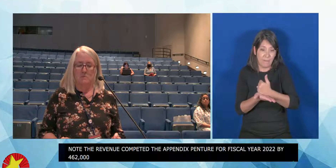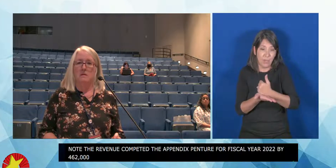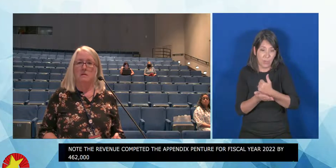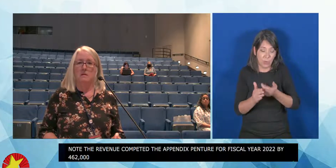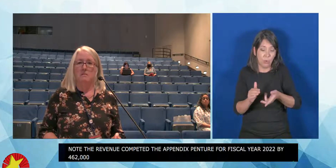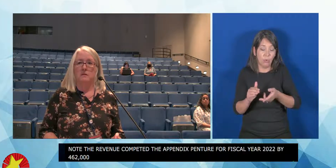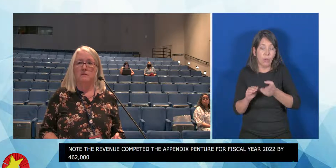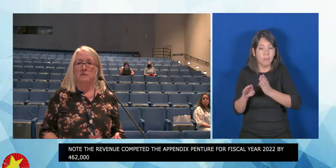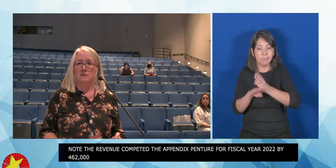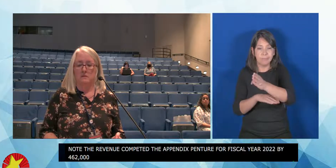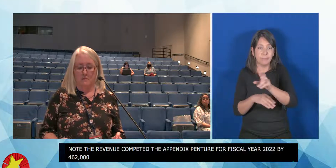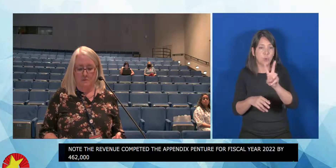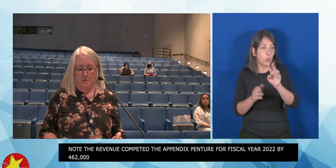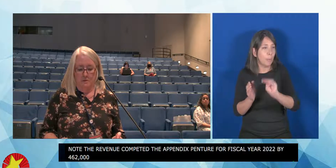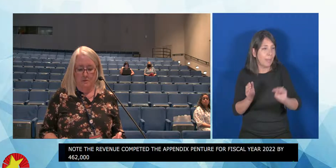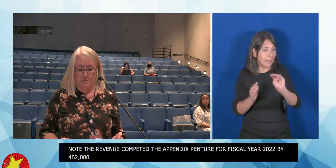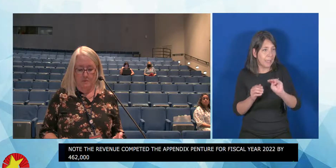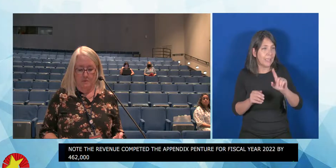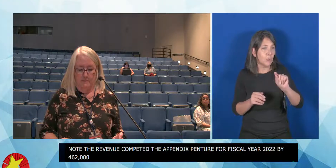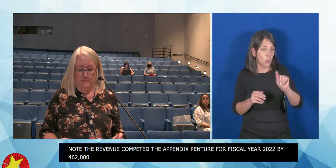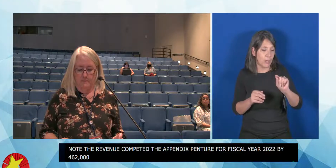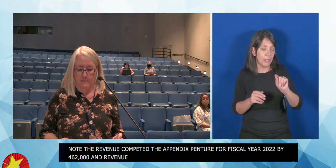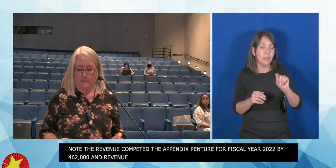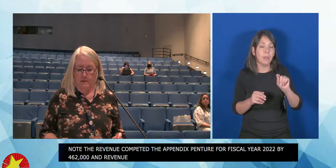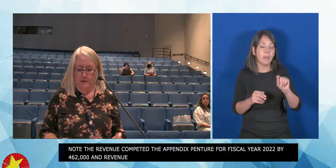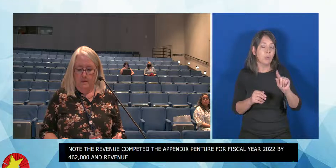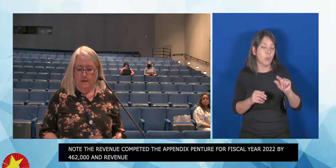$2 million in budget fiscal year 2021.